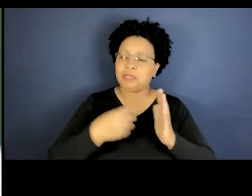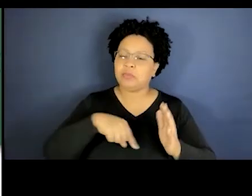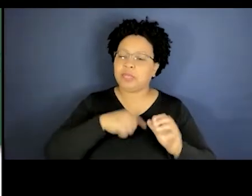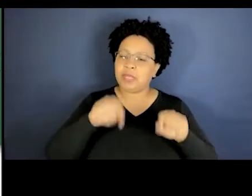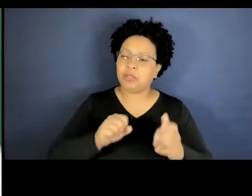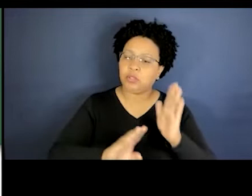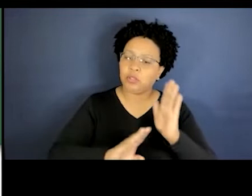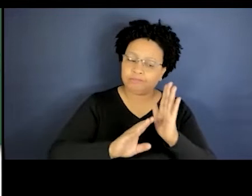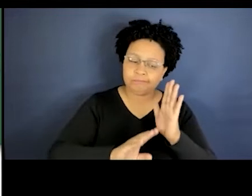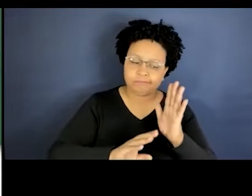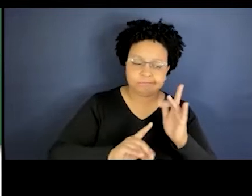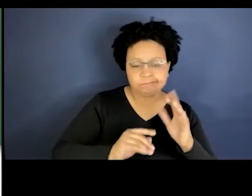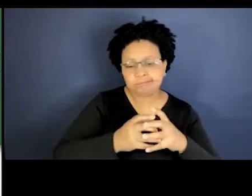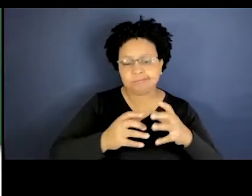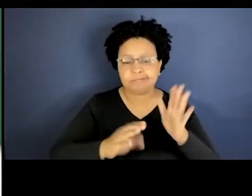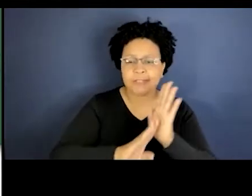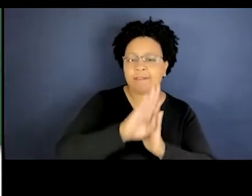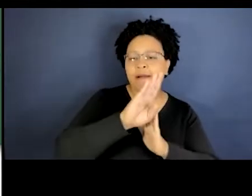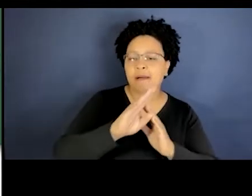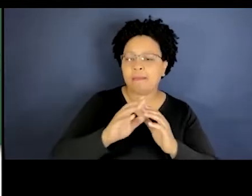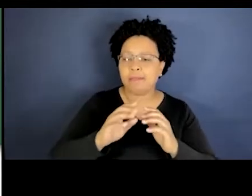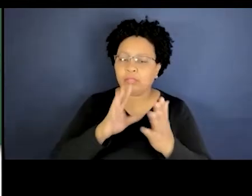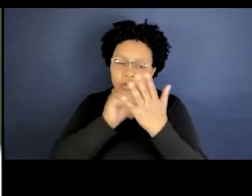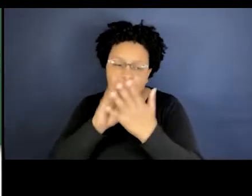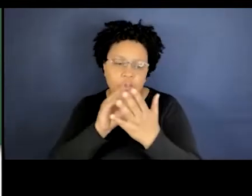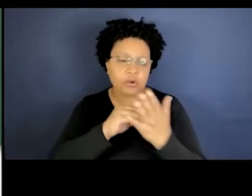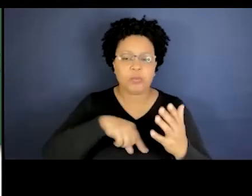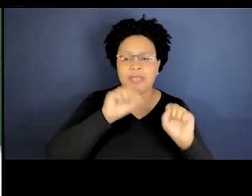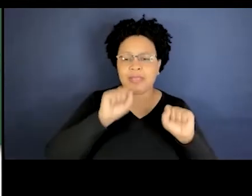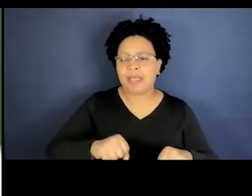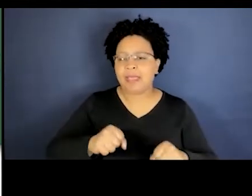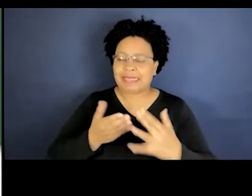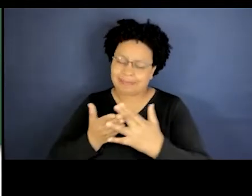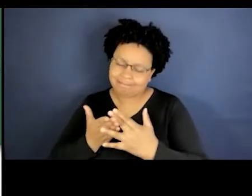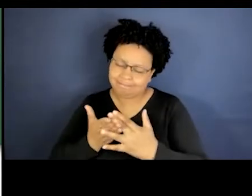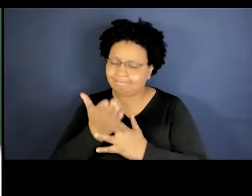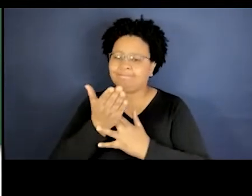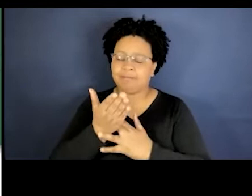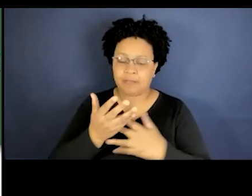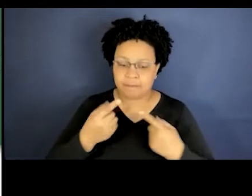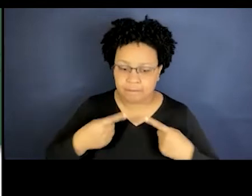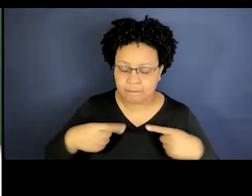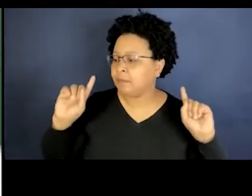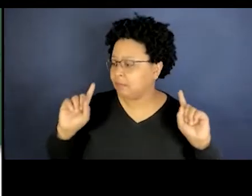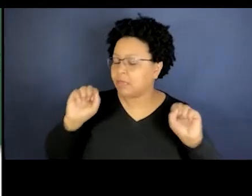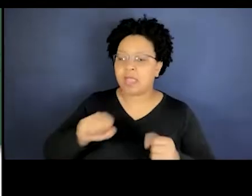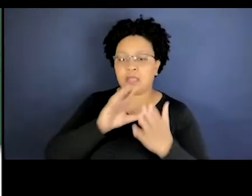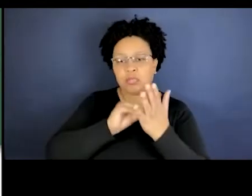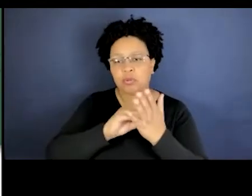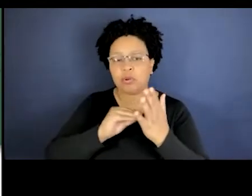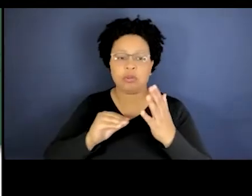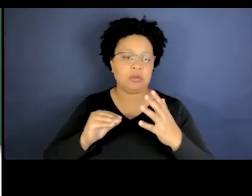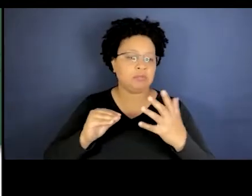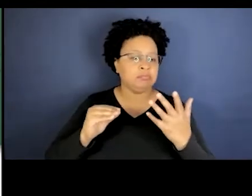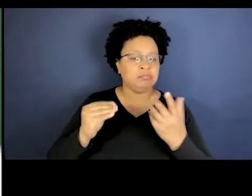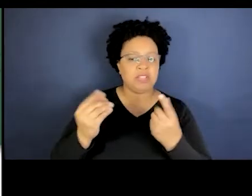tolerate what comes to us, right? We can go through this and we can learn and grow, and together we can do it.